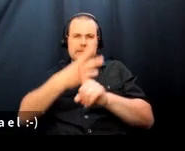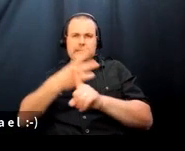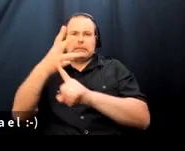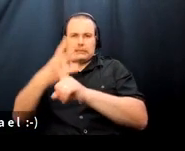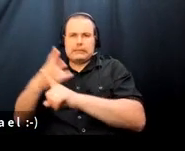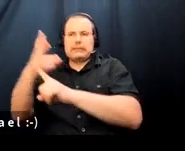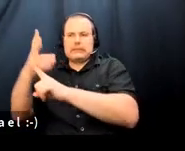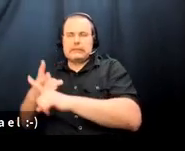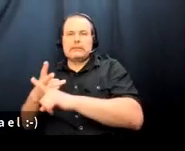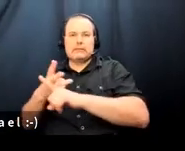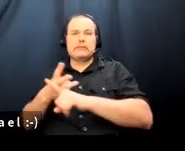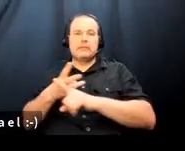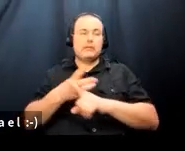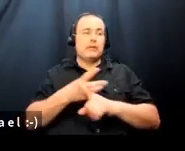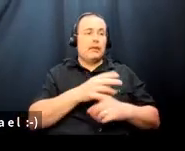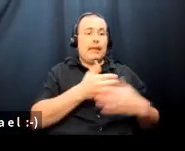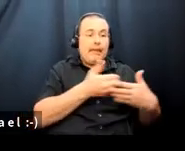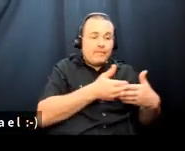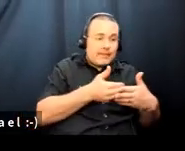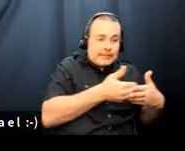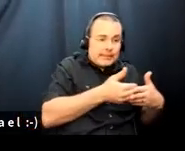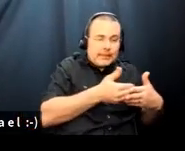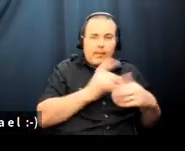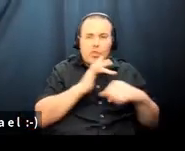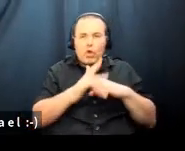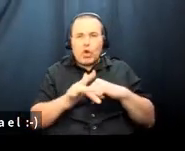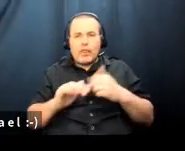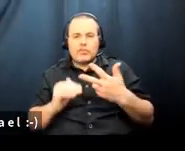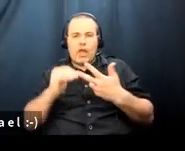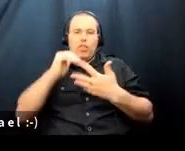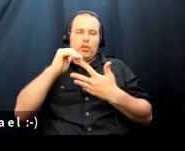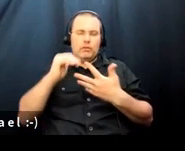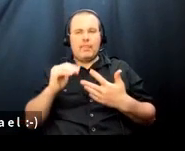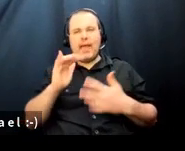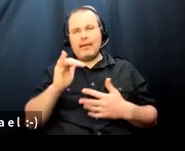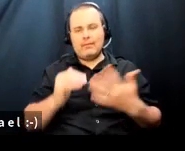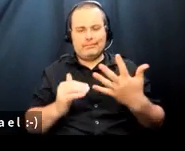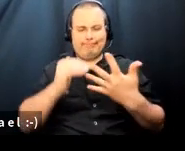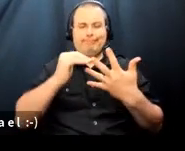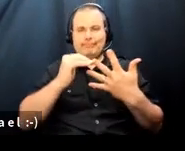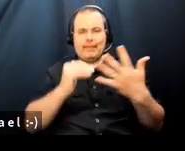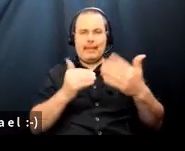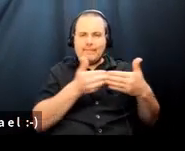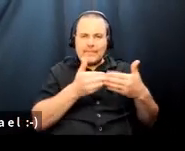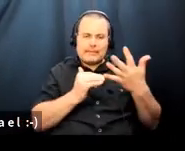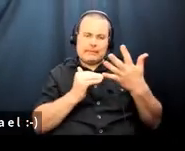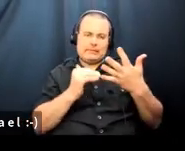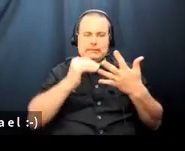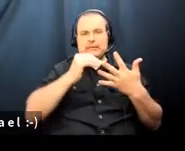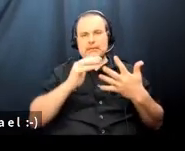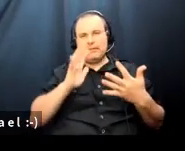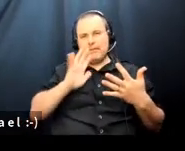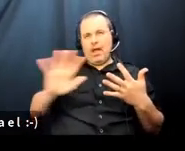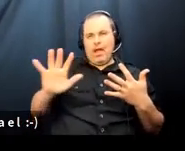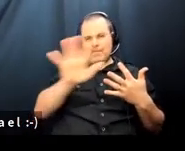through infancy and early childhood. So that's that infant to 5-year-old period. Because